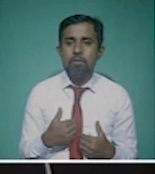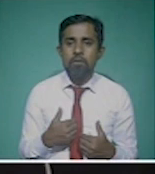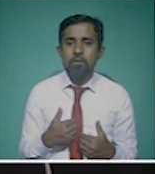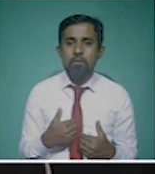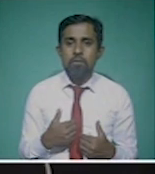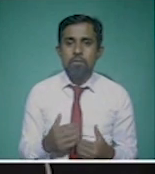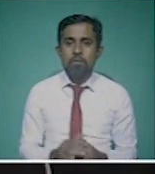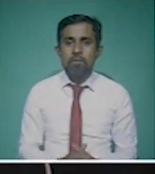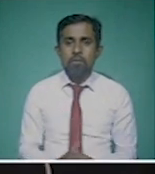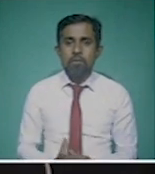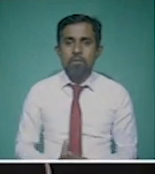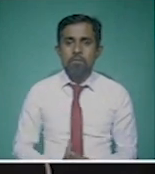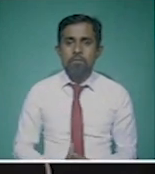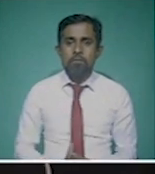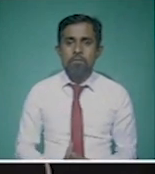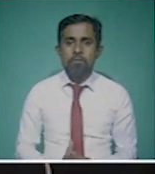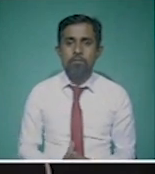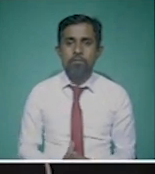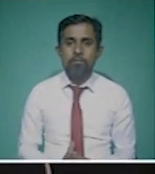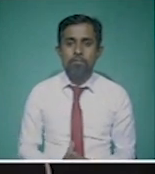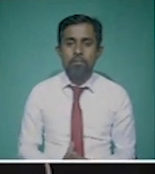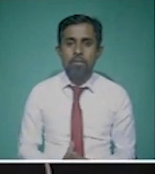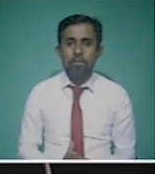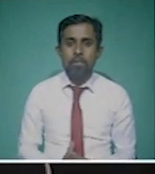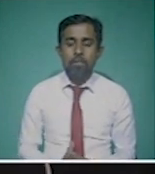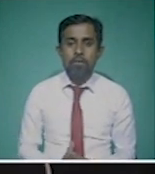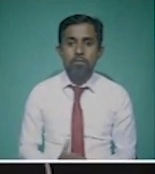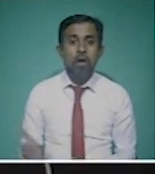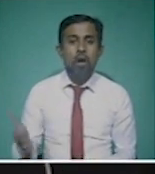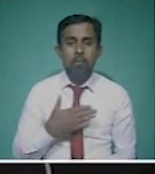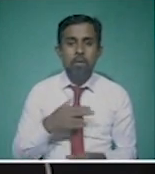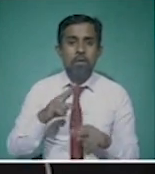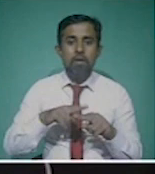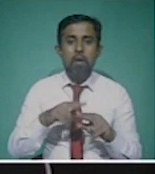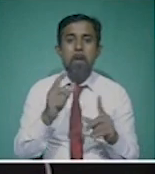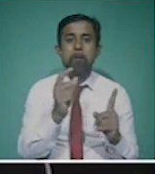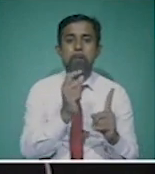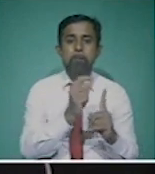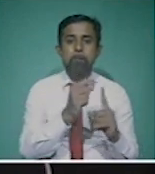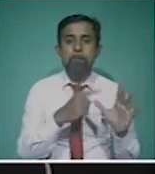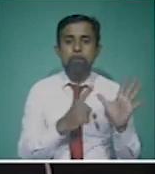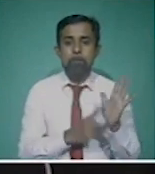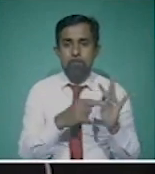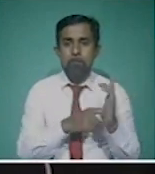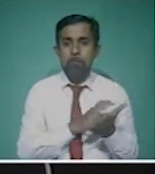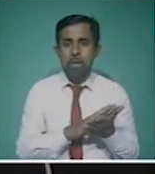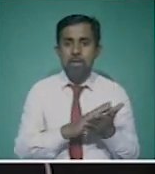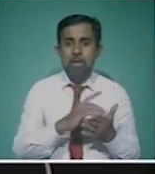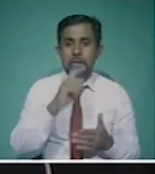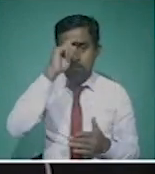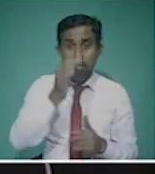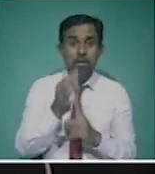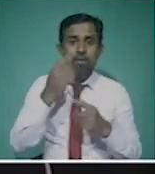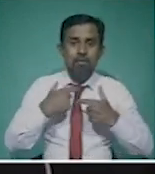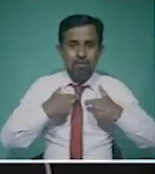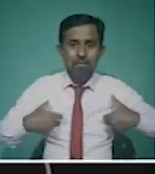eminent President's Counsel and our friend Mr. Palitha Kumara Singha and his team for having assisted the